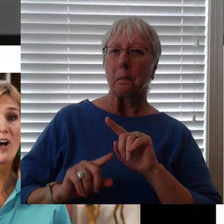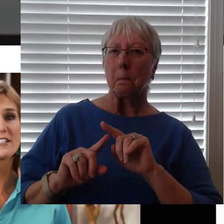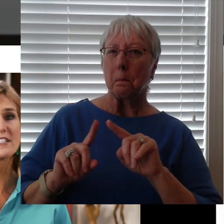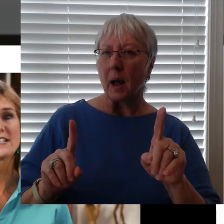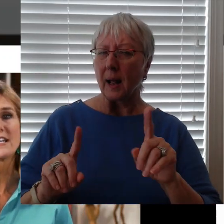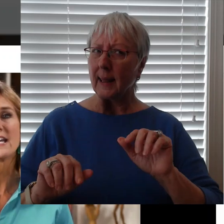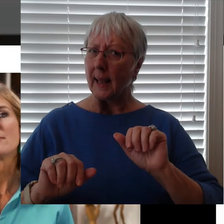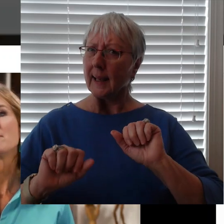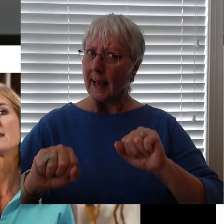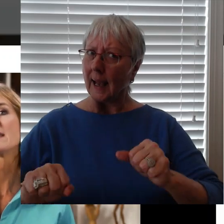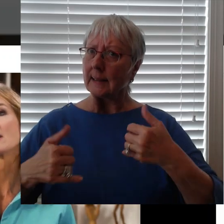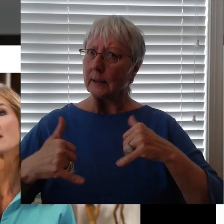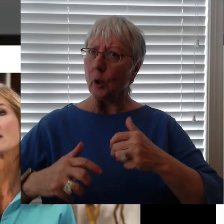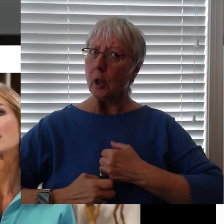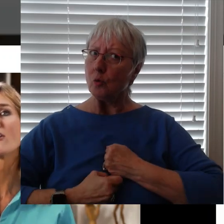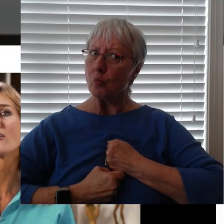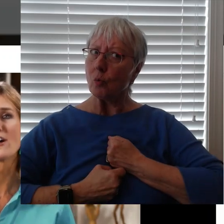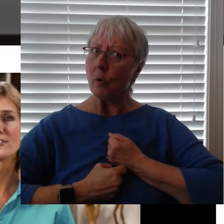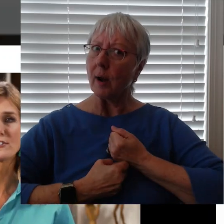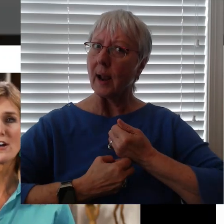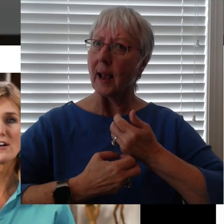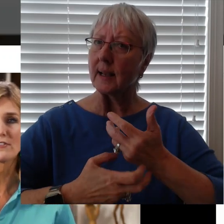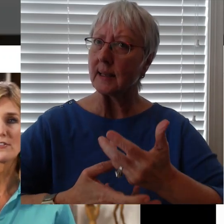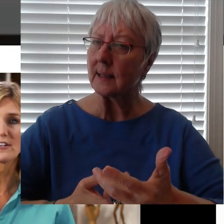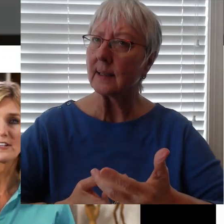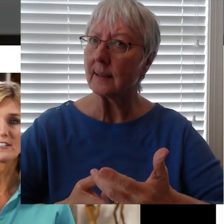expressive qualities make them the color